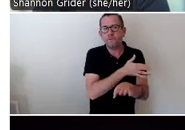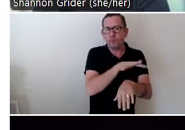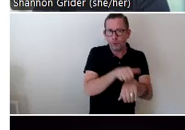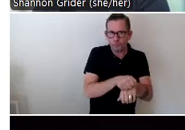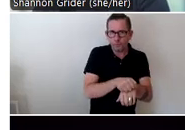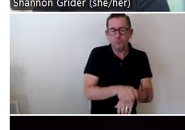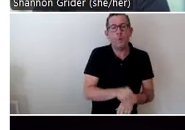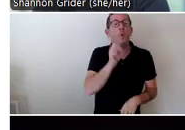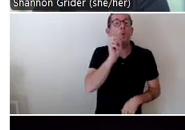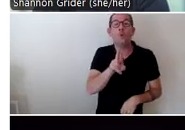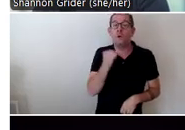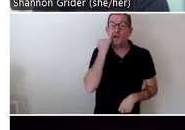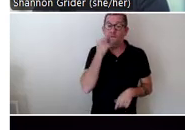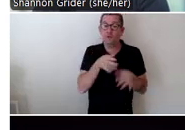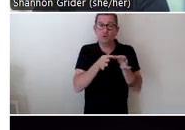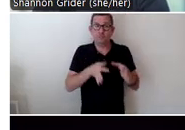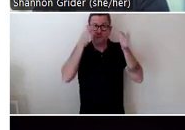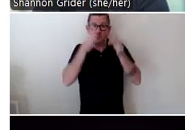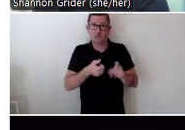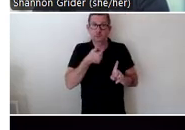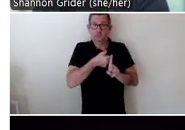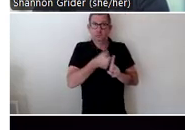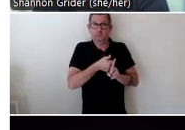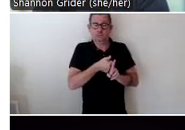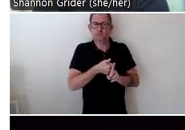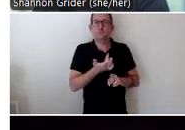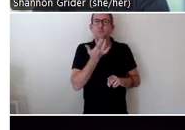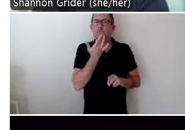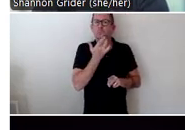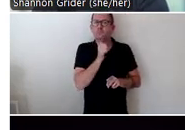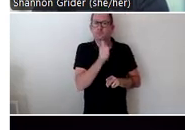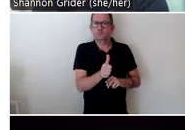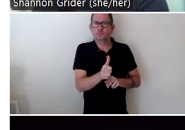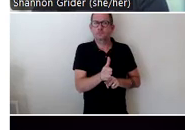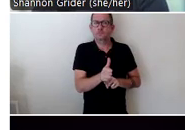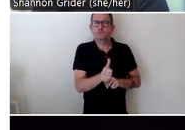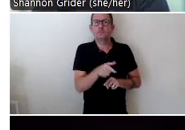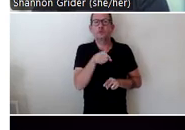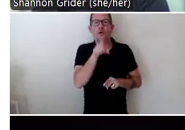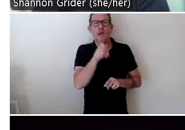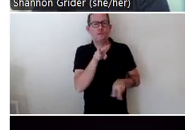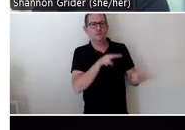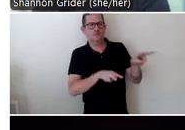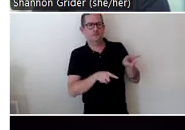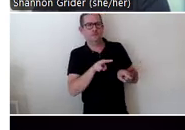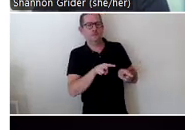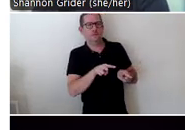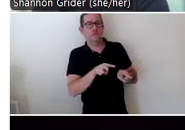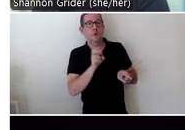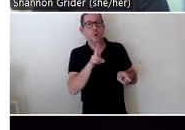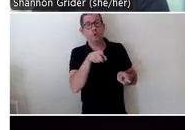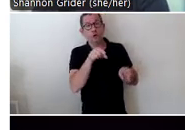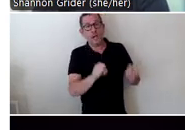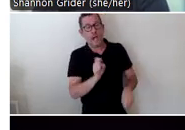they will go up and briefly introduce themselves to the deaf individual and say, I'm the interpreter for the appointment. But then there are other times